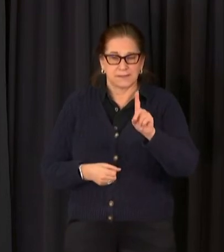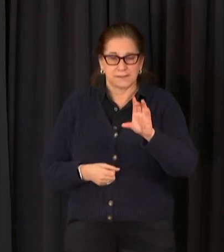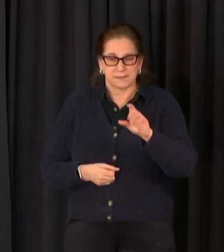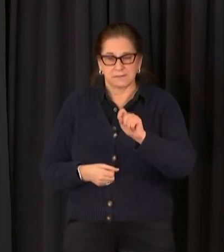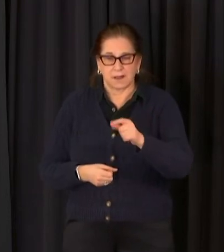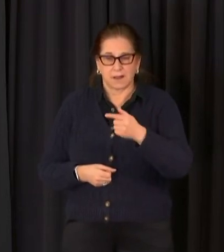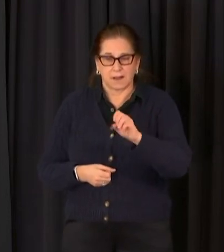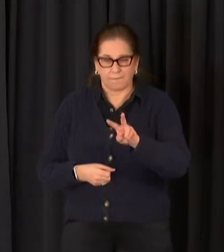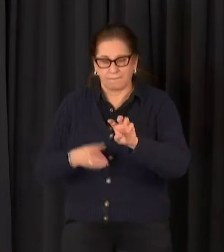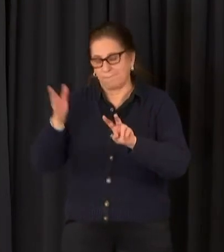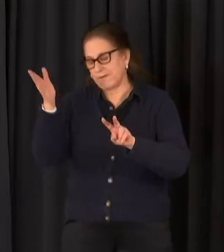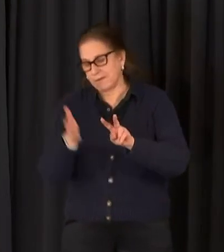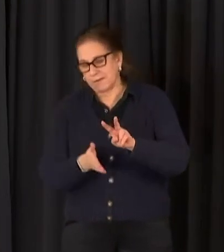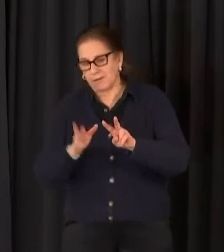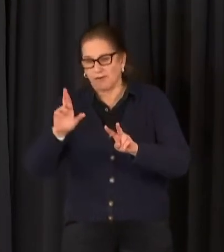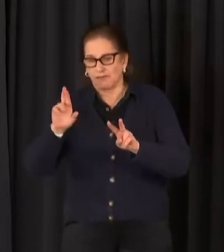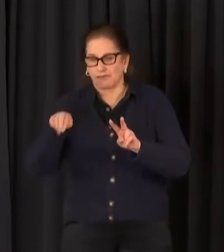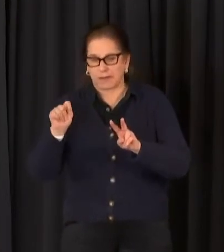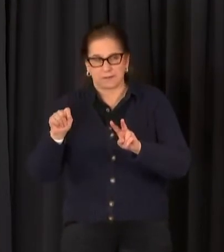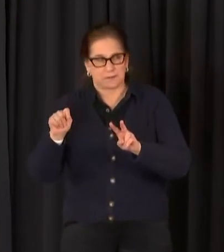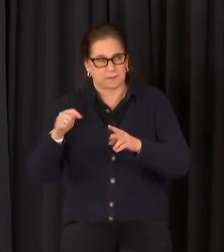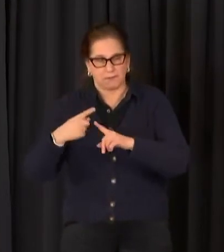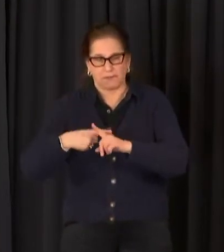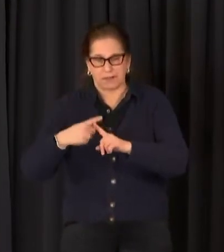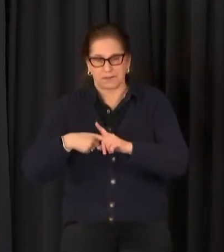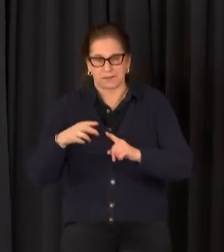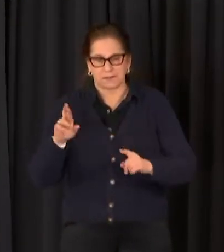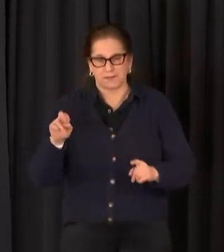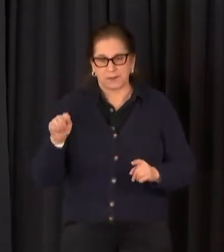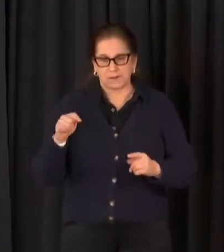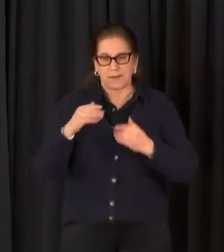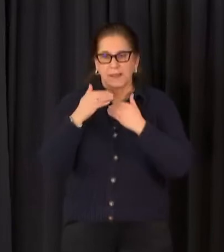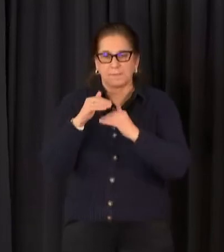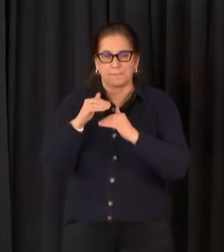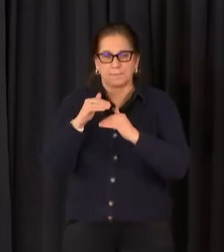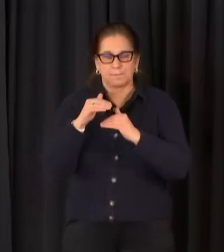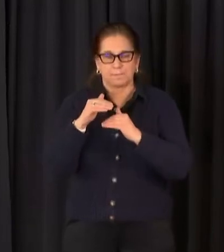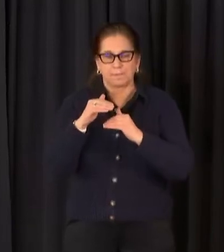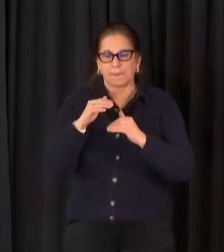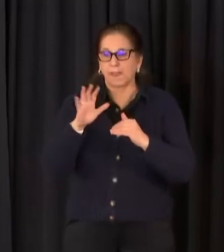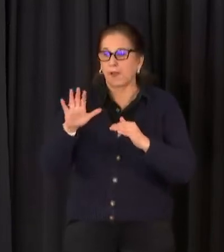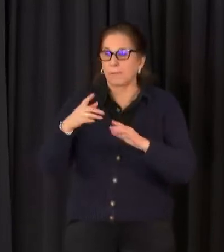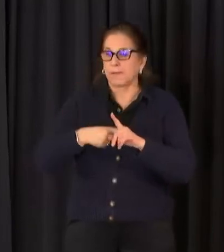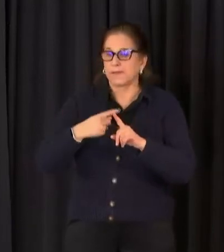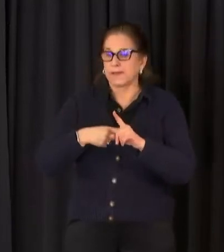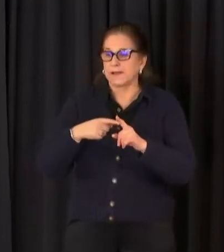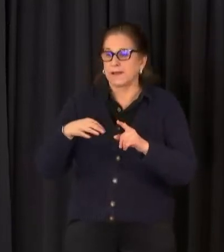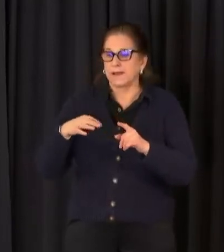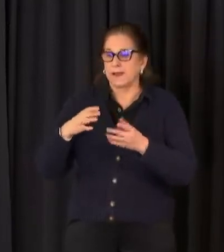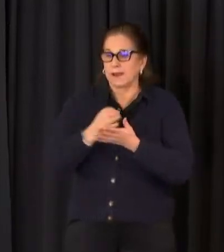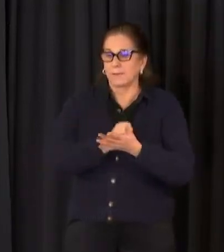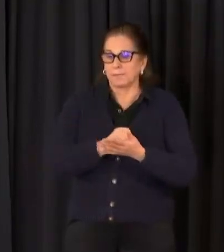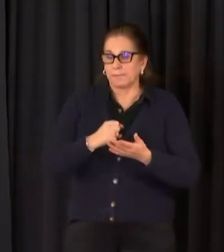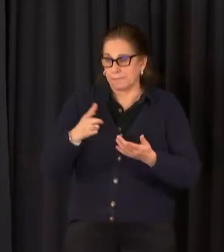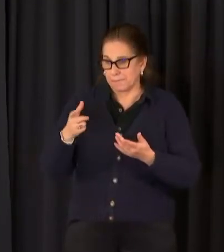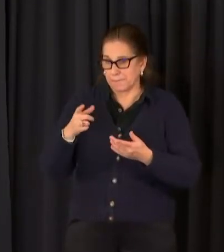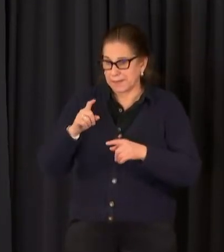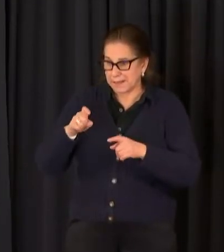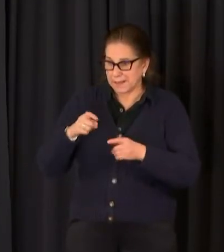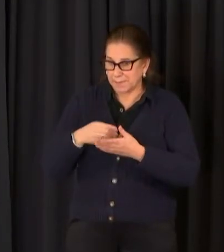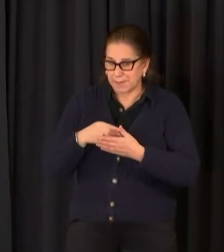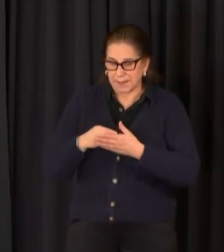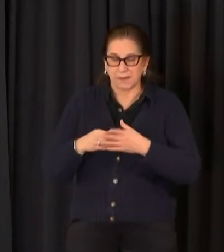coronavirus.dc.gov/rent website. There is a limit on the monthly income, but the funds are there. They're there to help with rent arrears and to